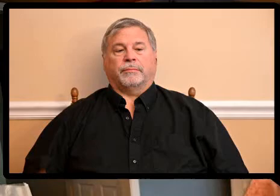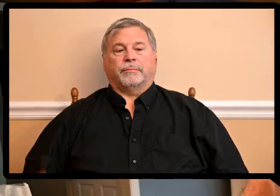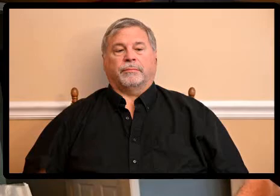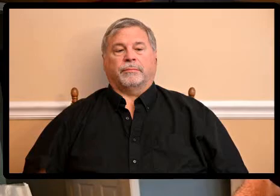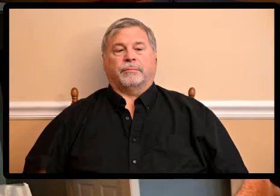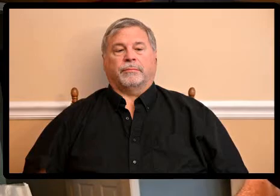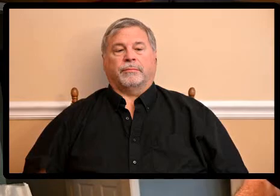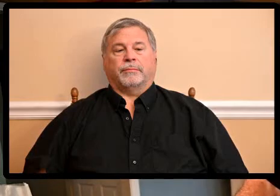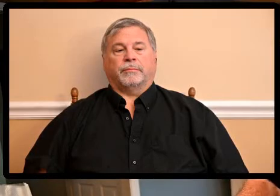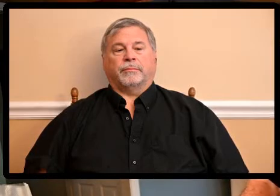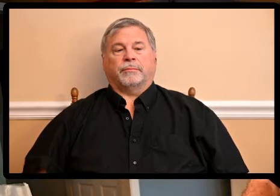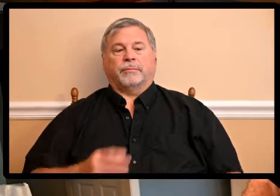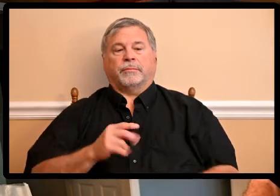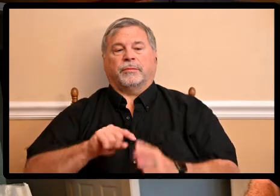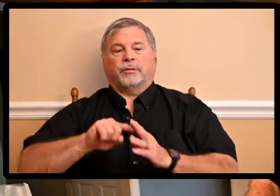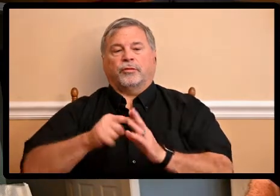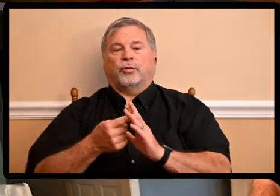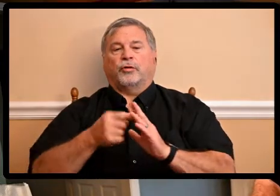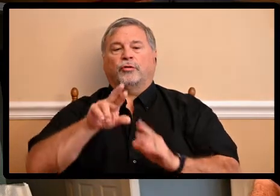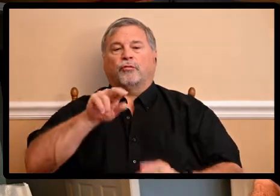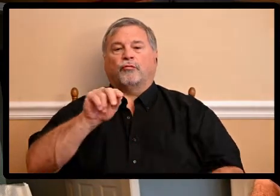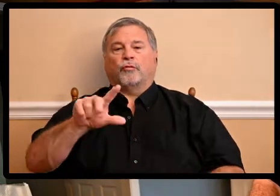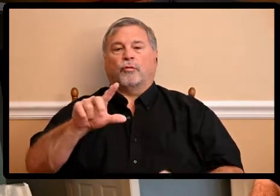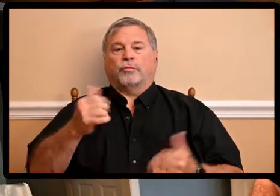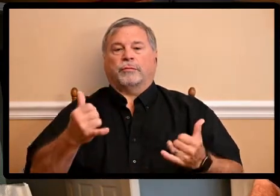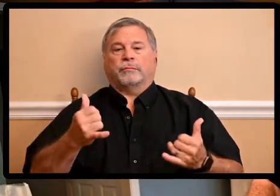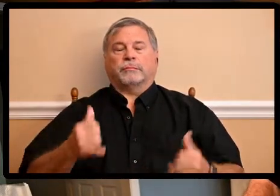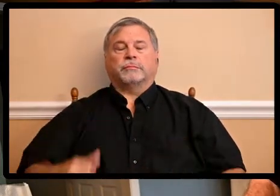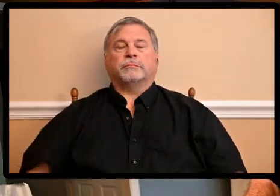And now we'll start to roll this.